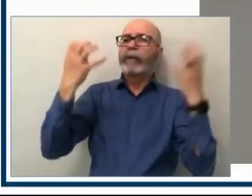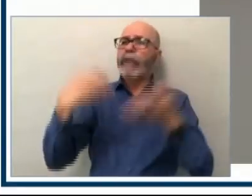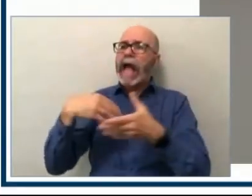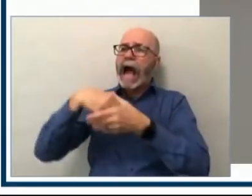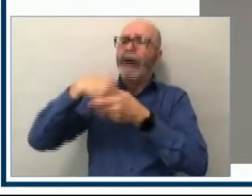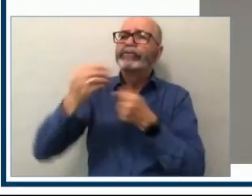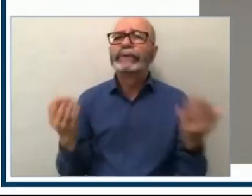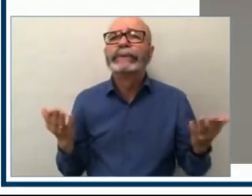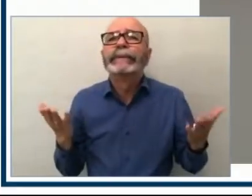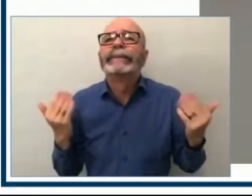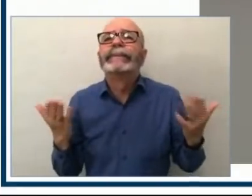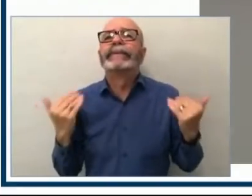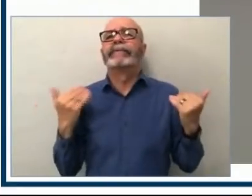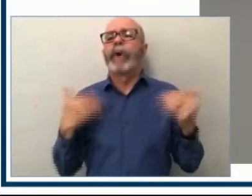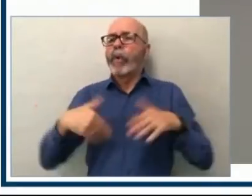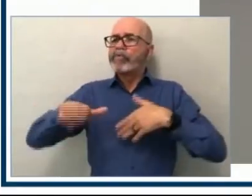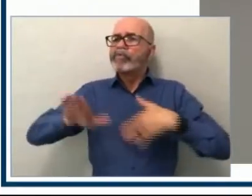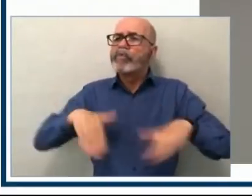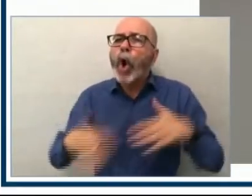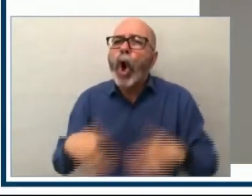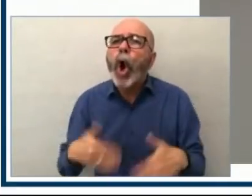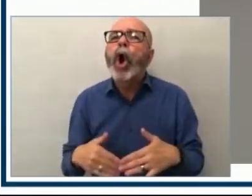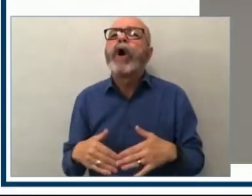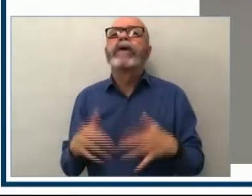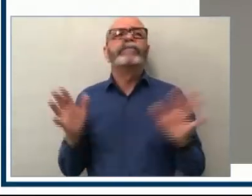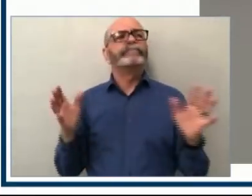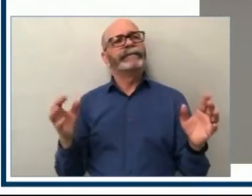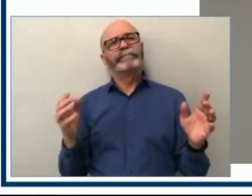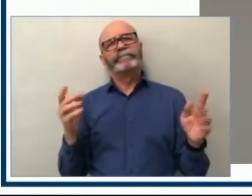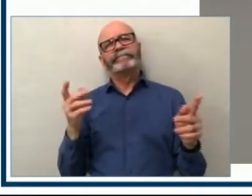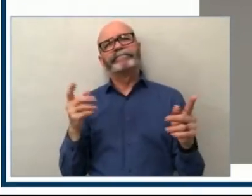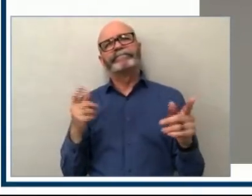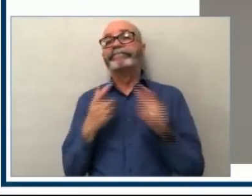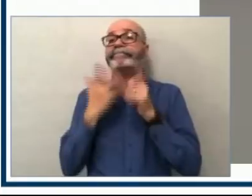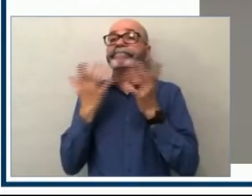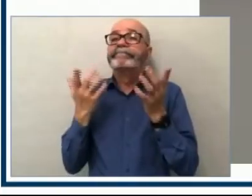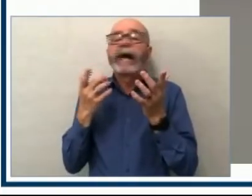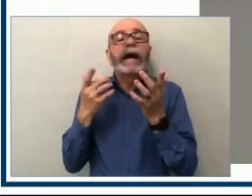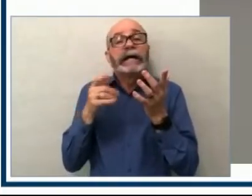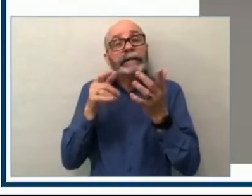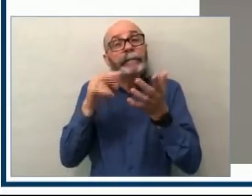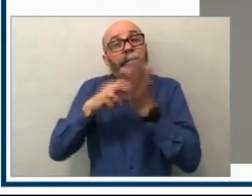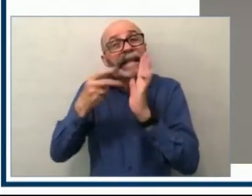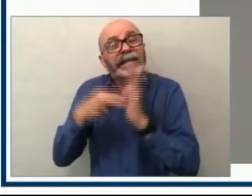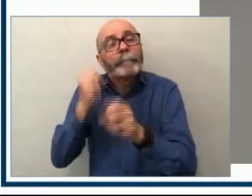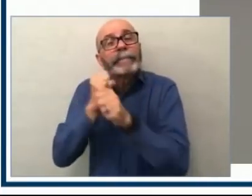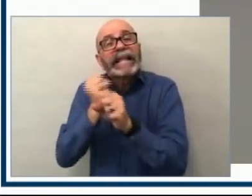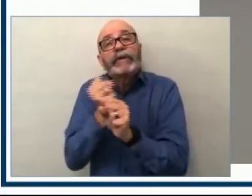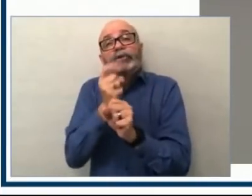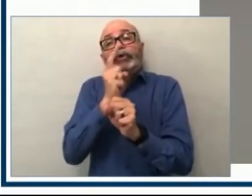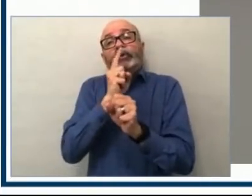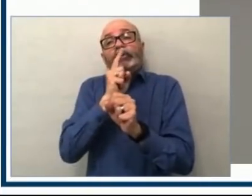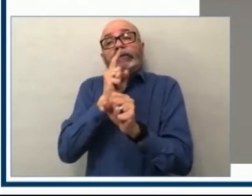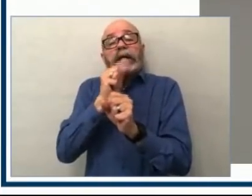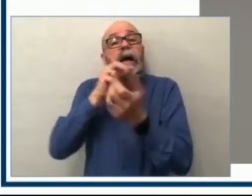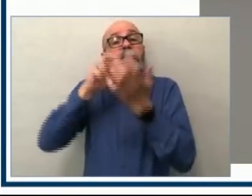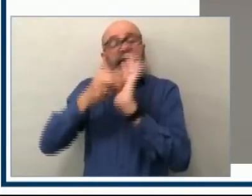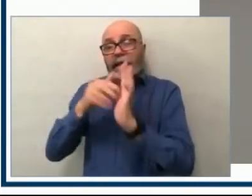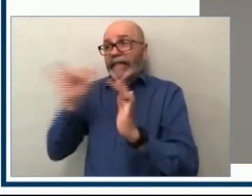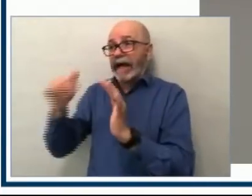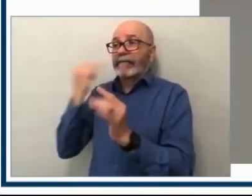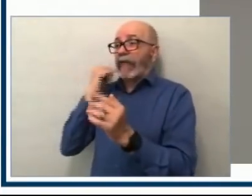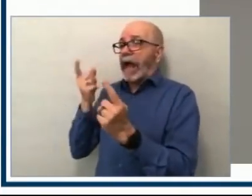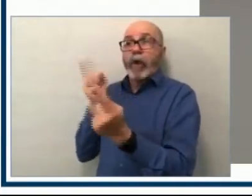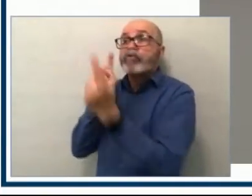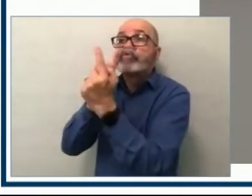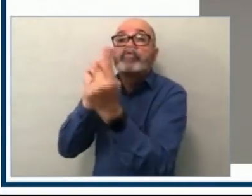in a way that doesn't put them in a position where they're exposing other people. And with the right protocols, you can do that. So we were just bringing that